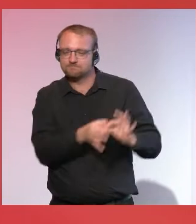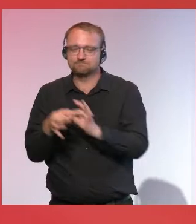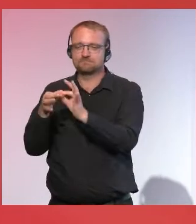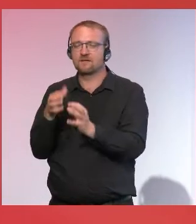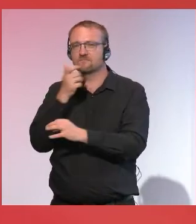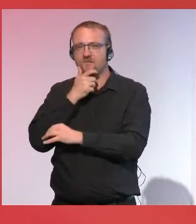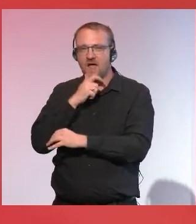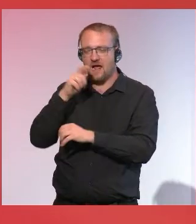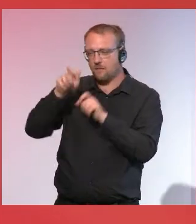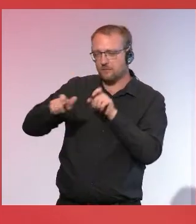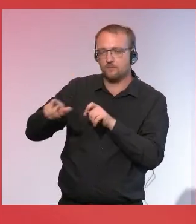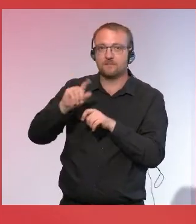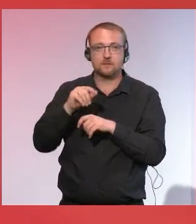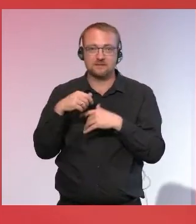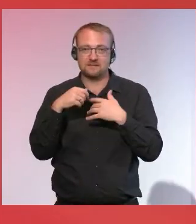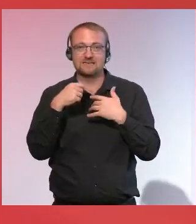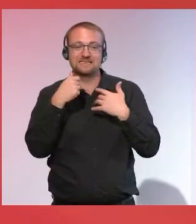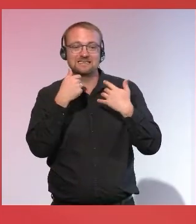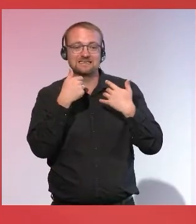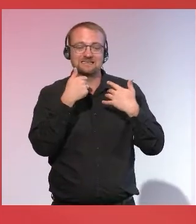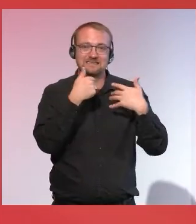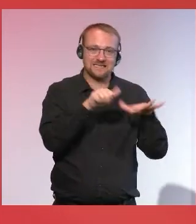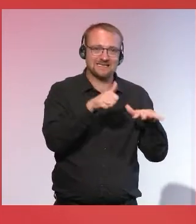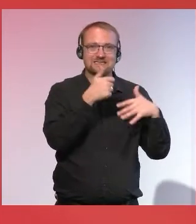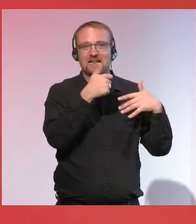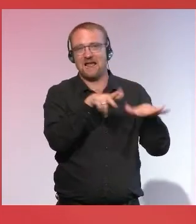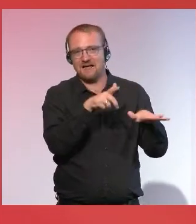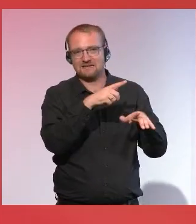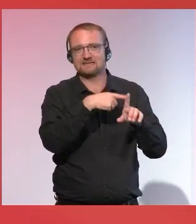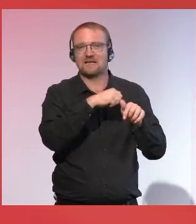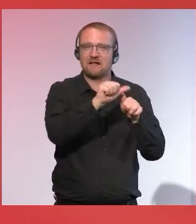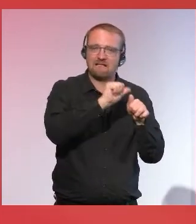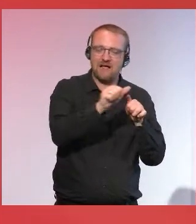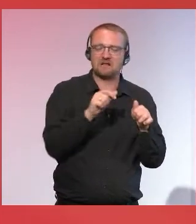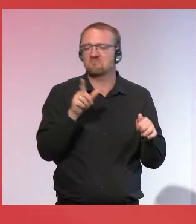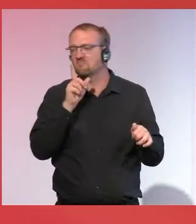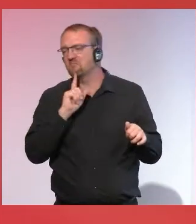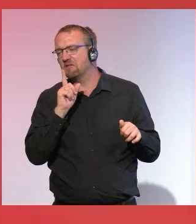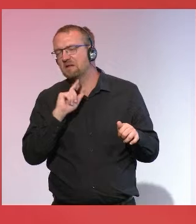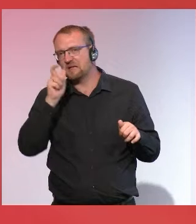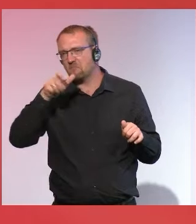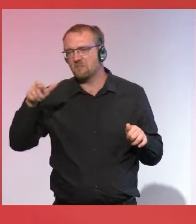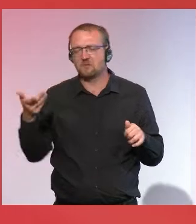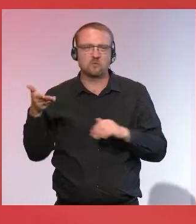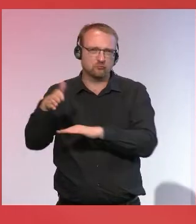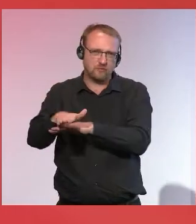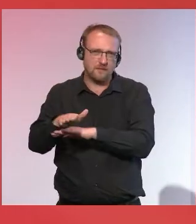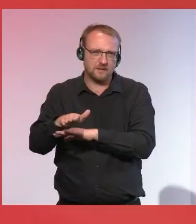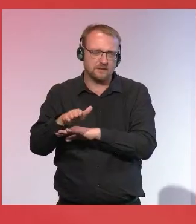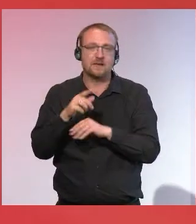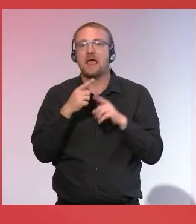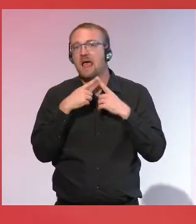between 16 and 18 degrees. In warm countries, that might be slightly higher because people are adapted to the heat, and in cooler countries, slightly